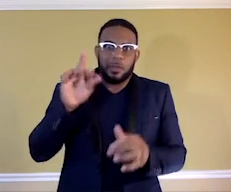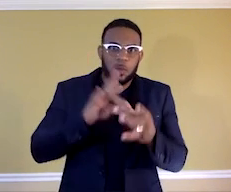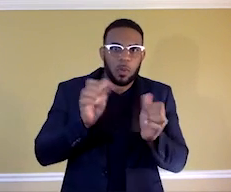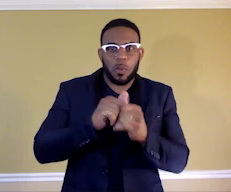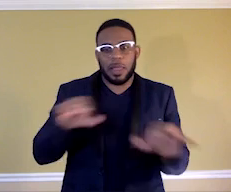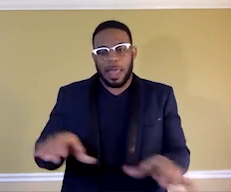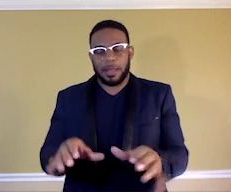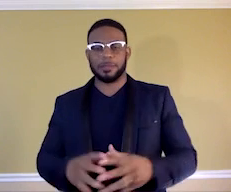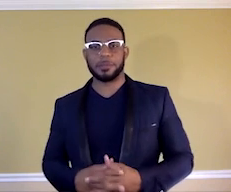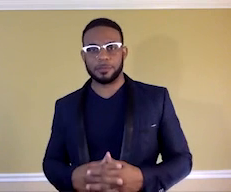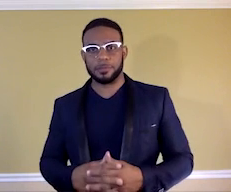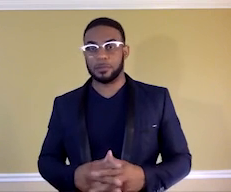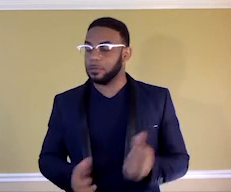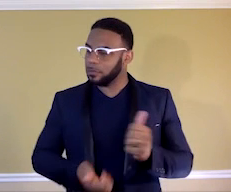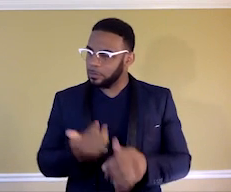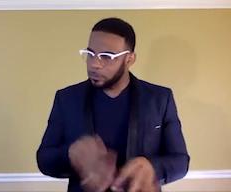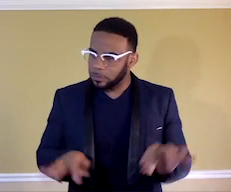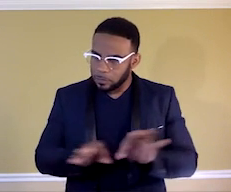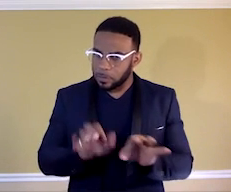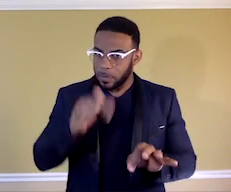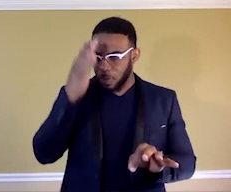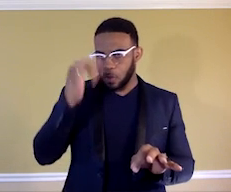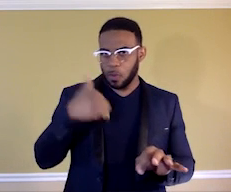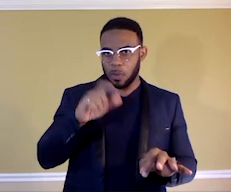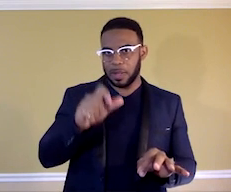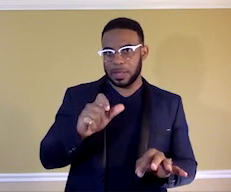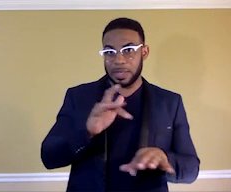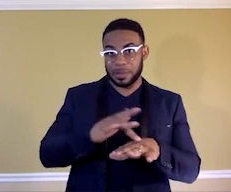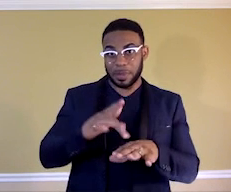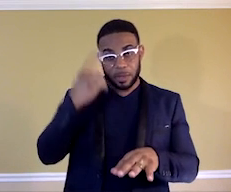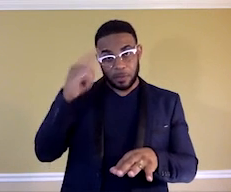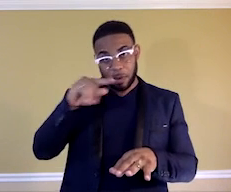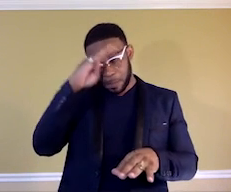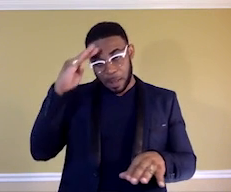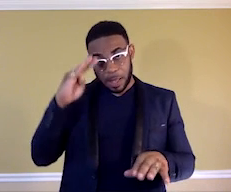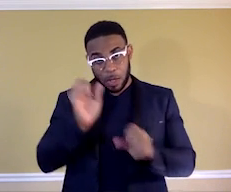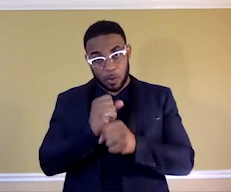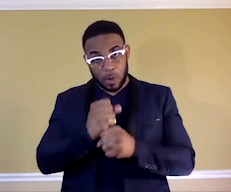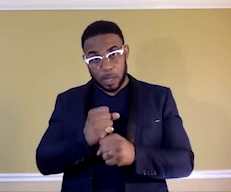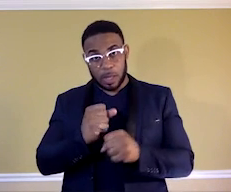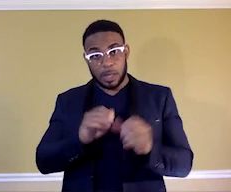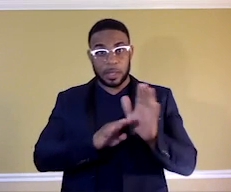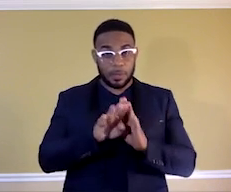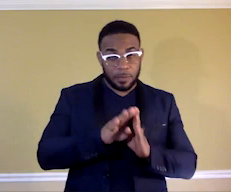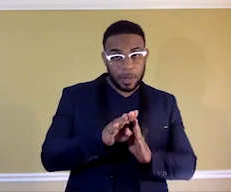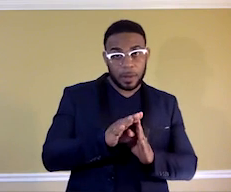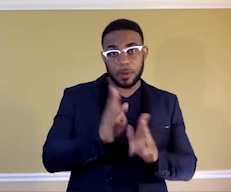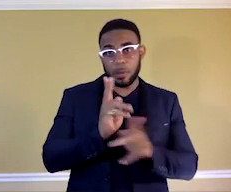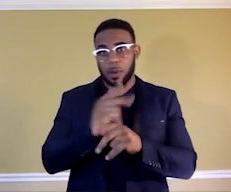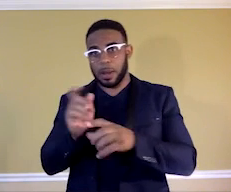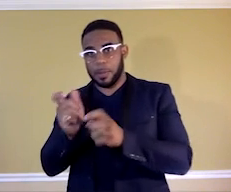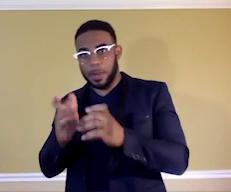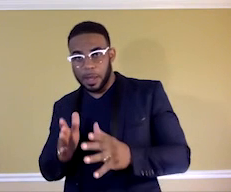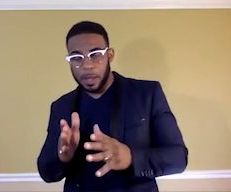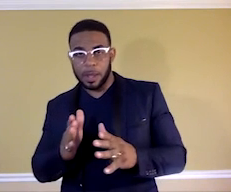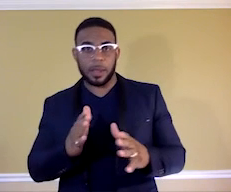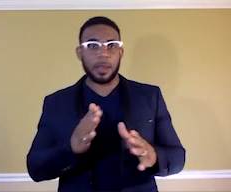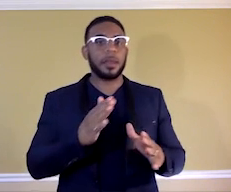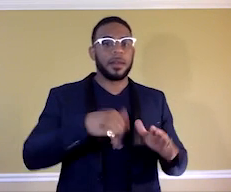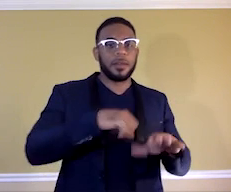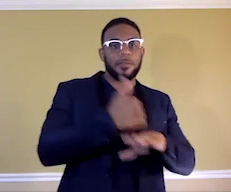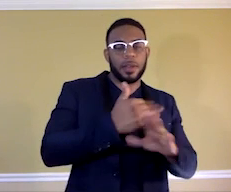with actions. Most importantly, this is why we need space for Black creators, developers, product managers, and